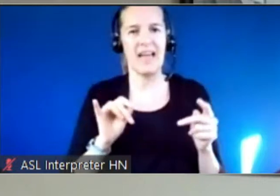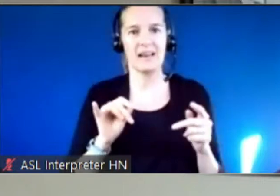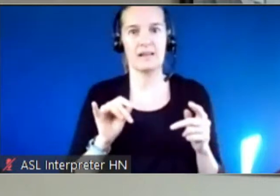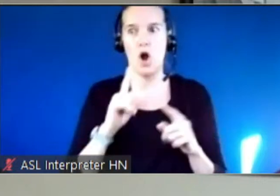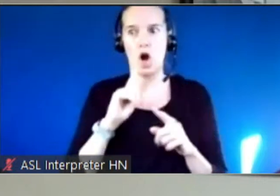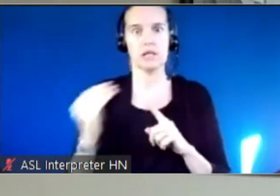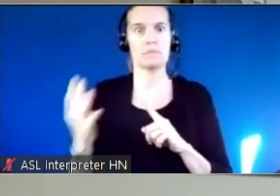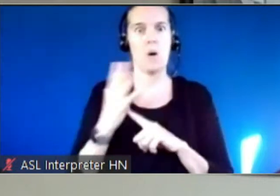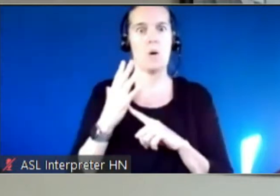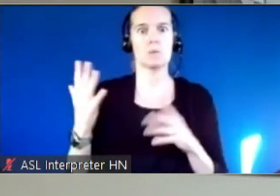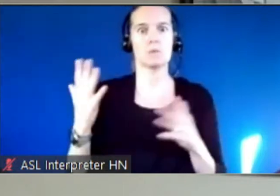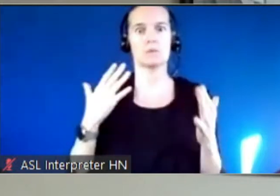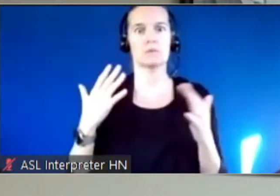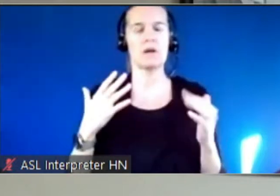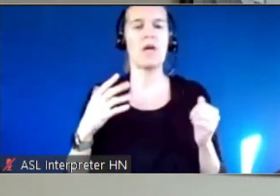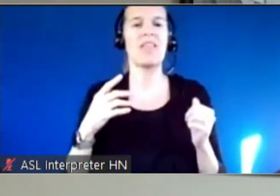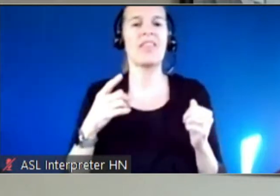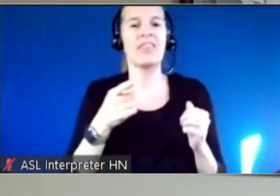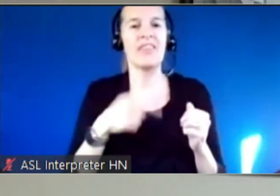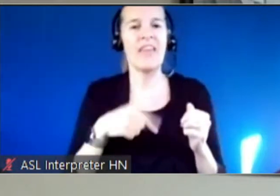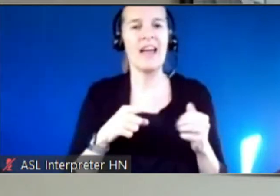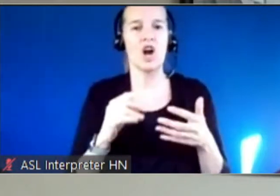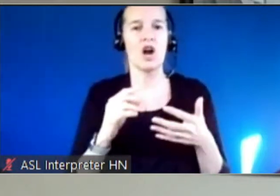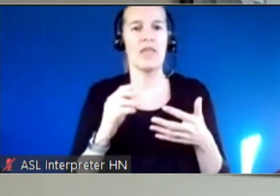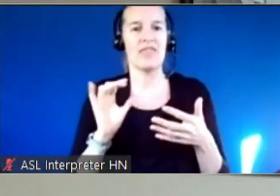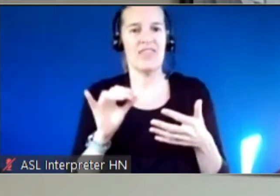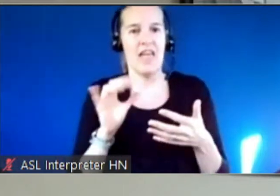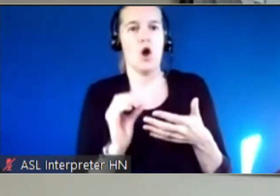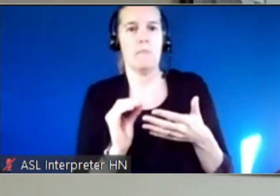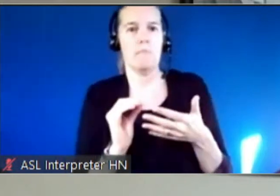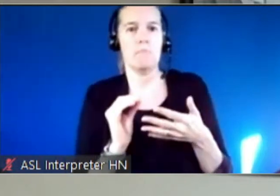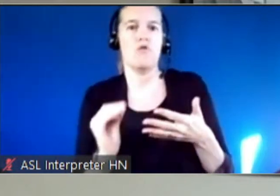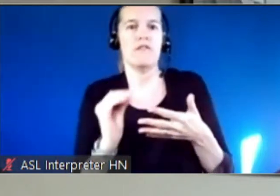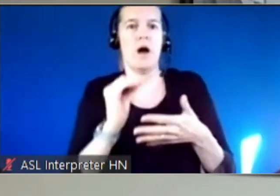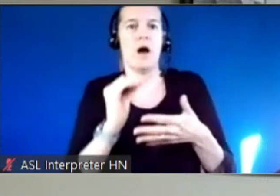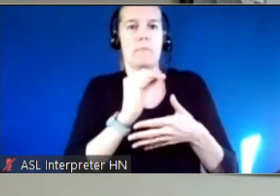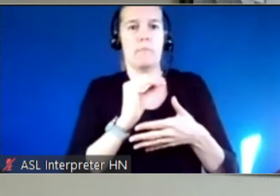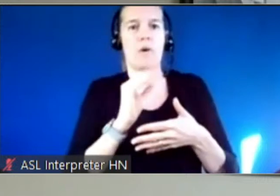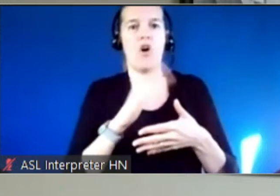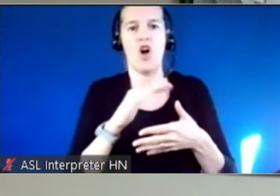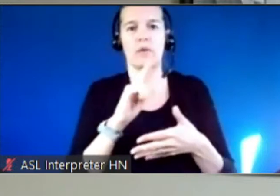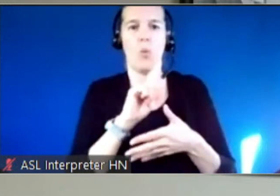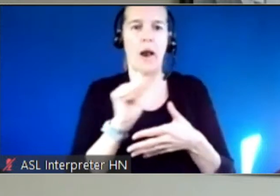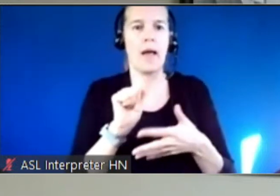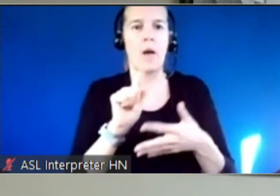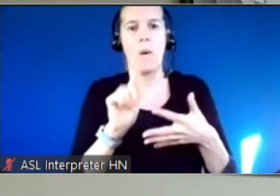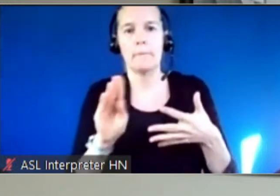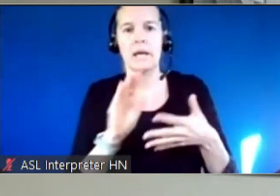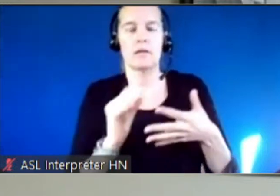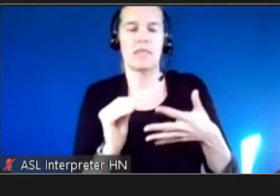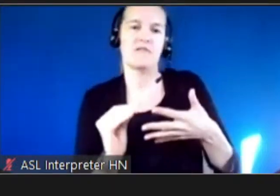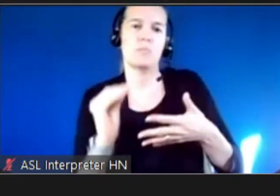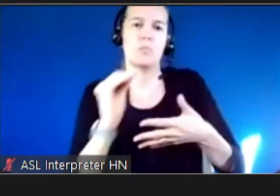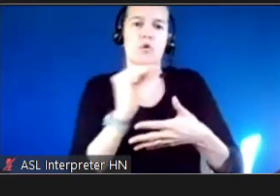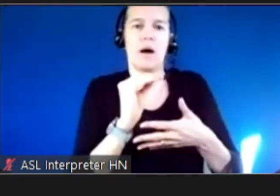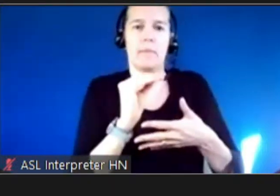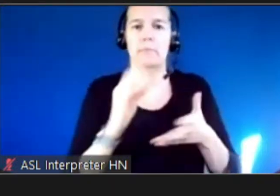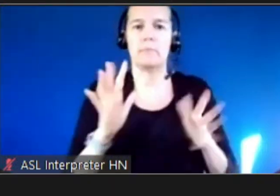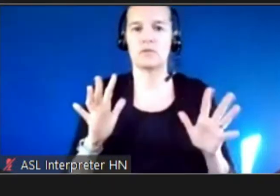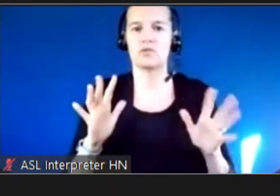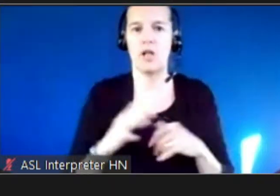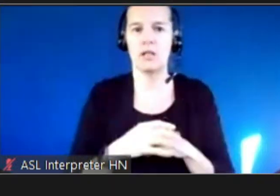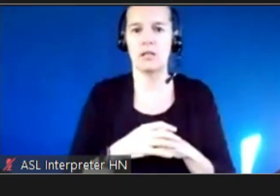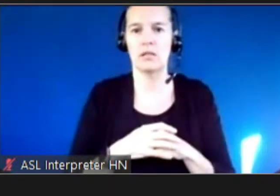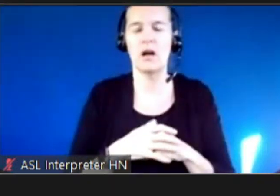exposed, have been moved up in their tier and have been vaccinated. Okay, I was